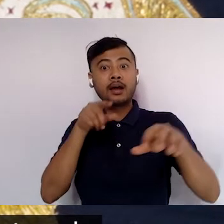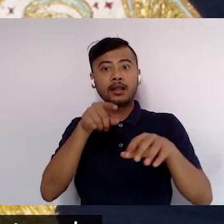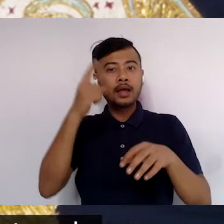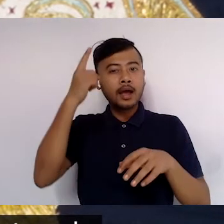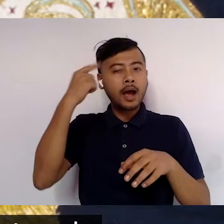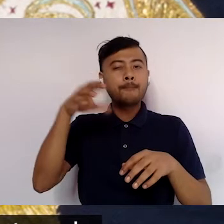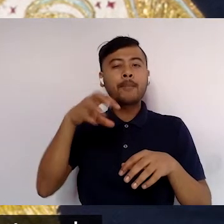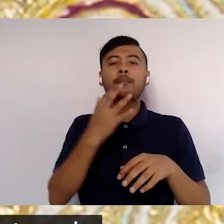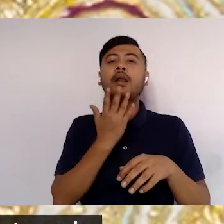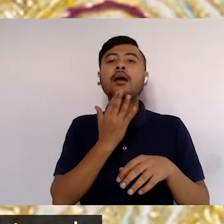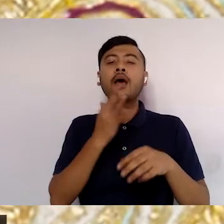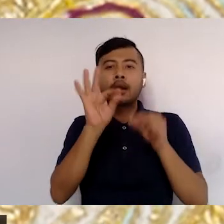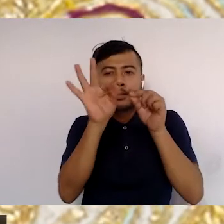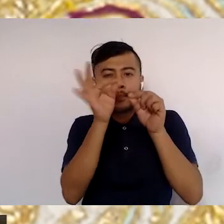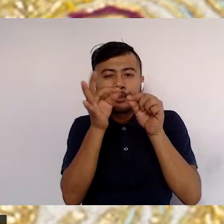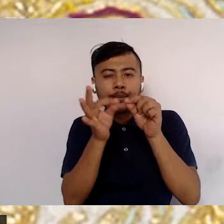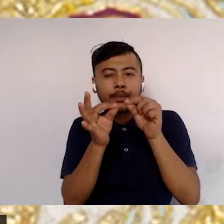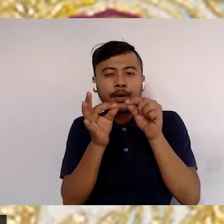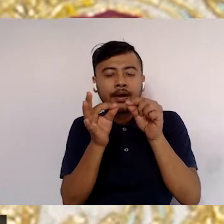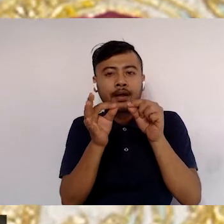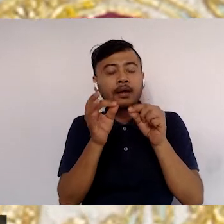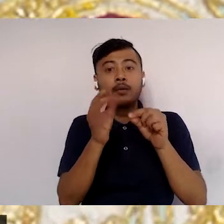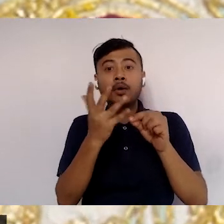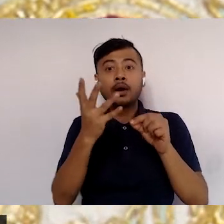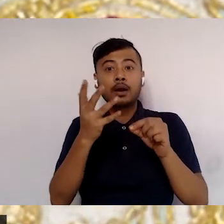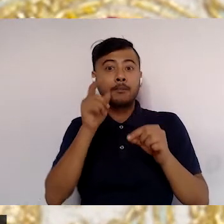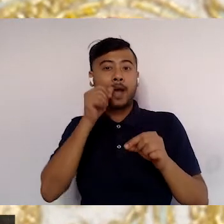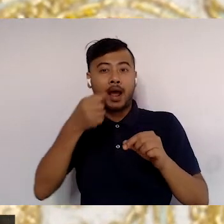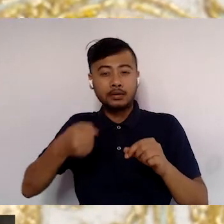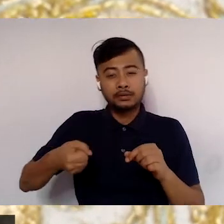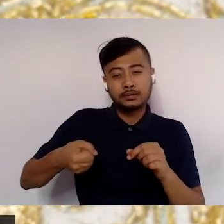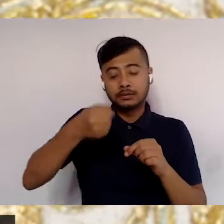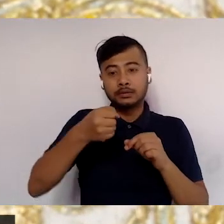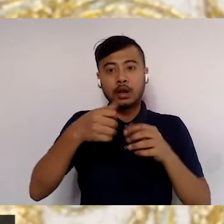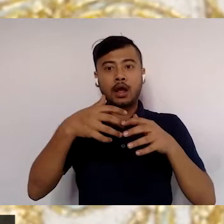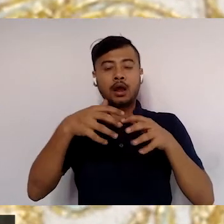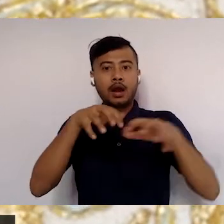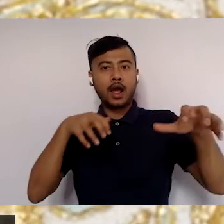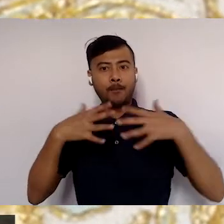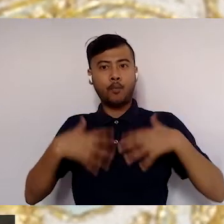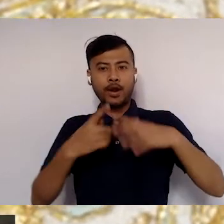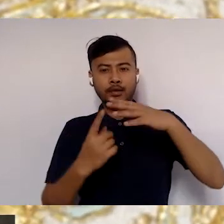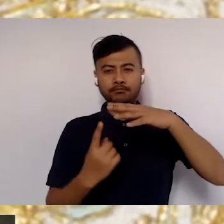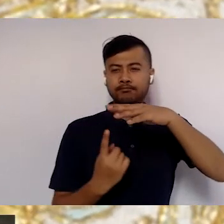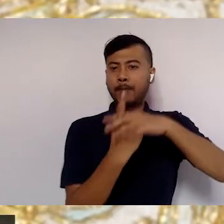dramatic touch. Notice the little purple triangle of the dagger that has pierced through the body of the